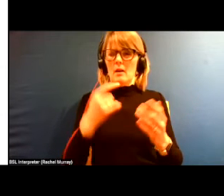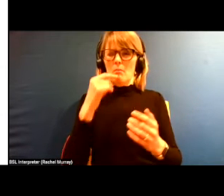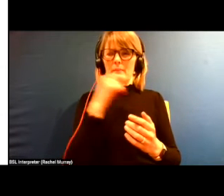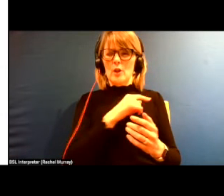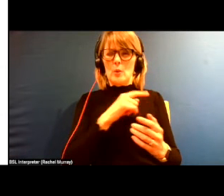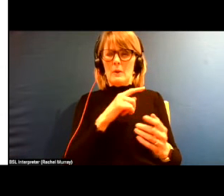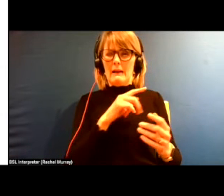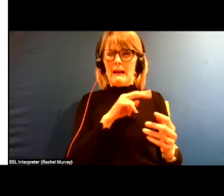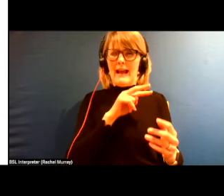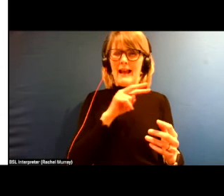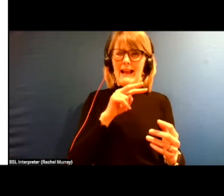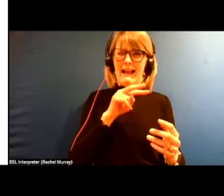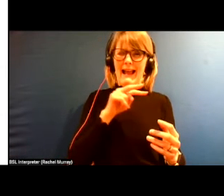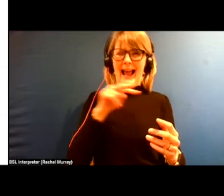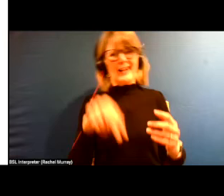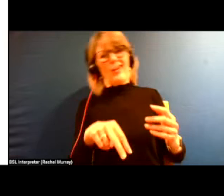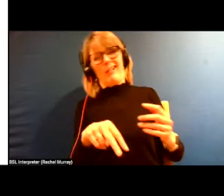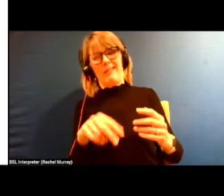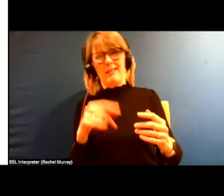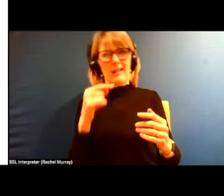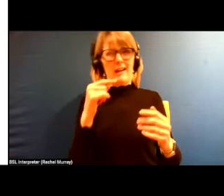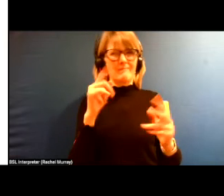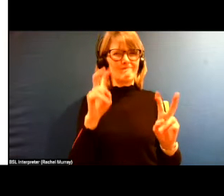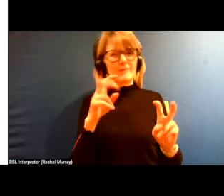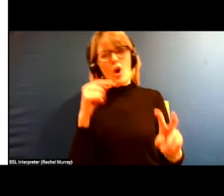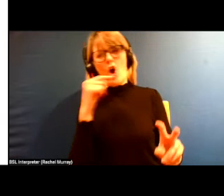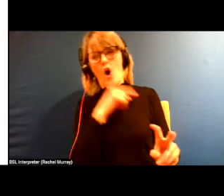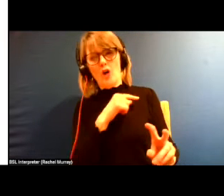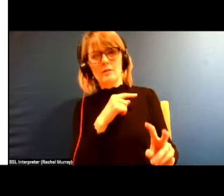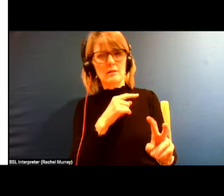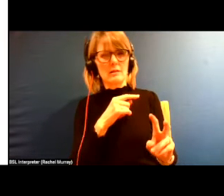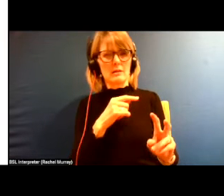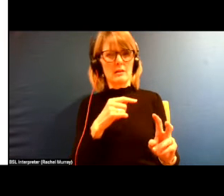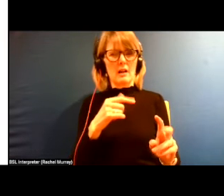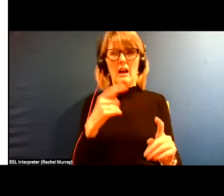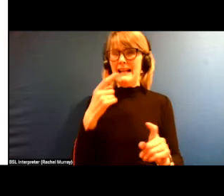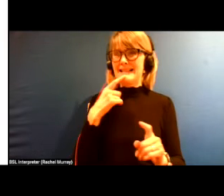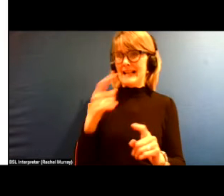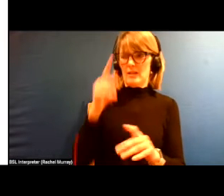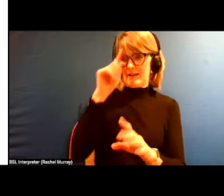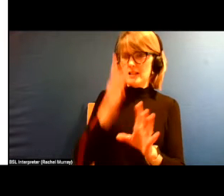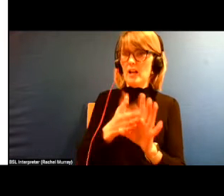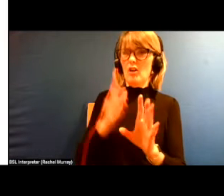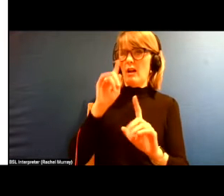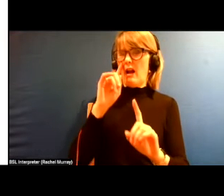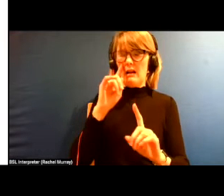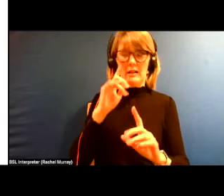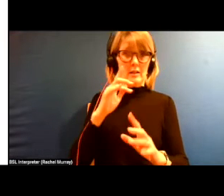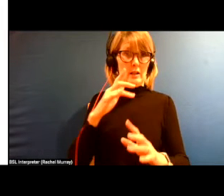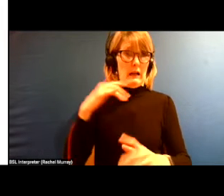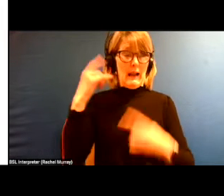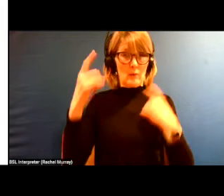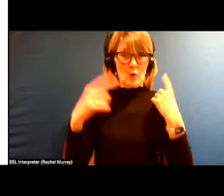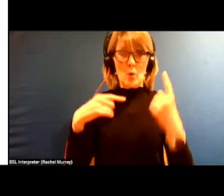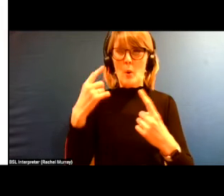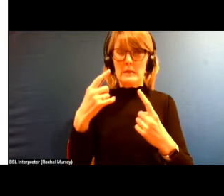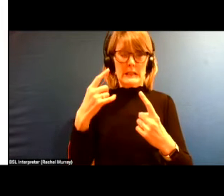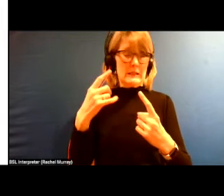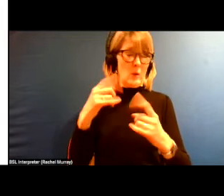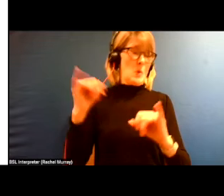angle, oddly. I noted to the psychologist that I could not bear loud noises, shoes that fit correctly, they need to be too